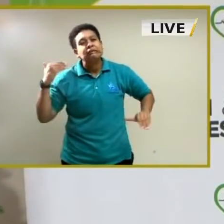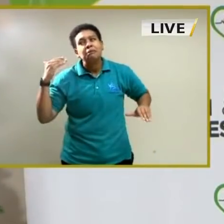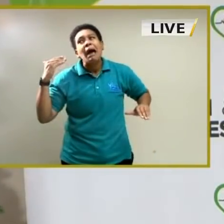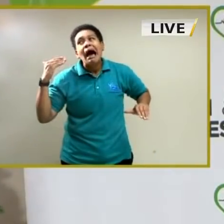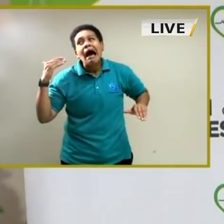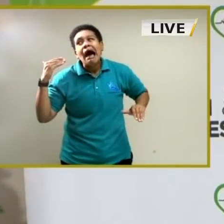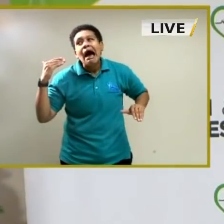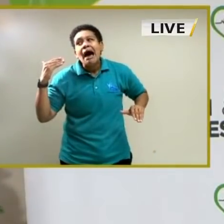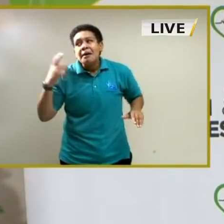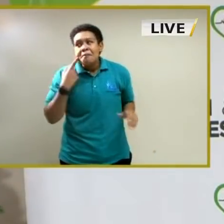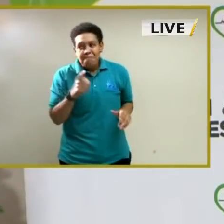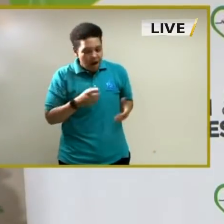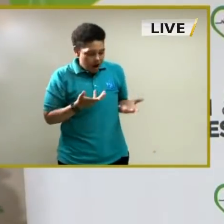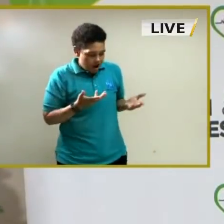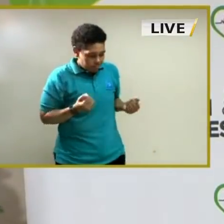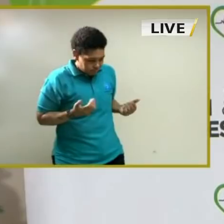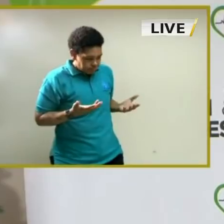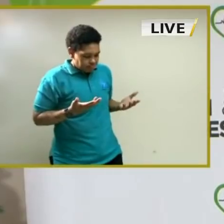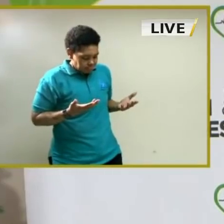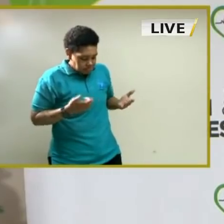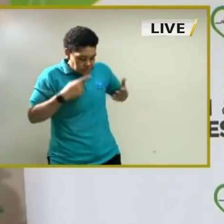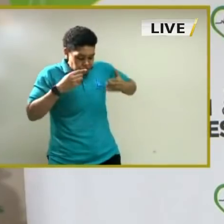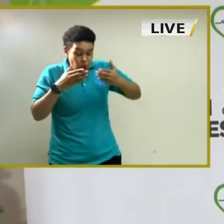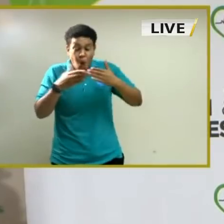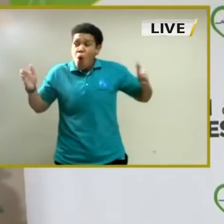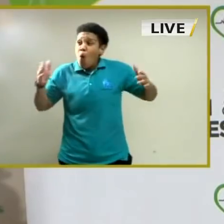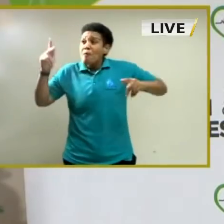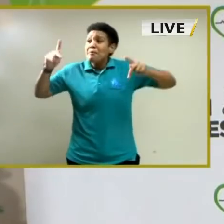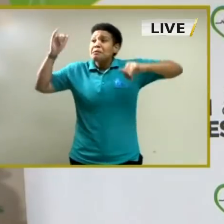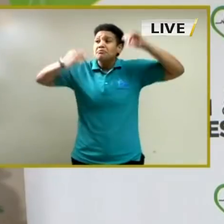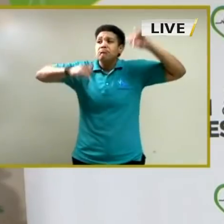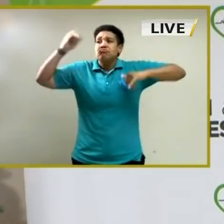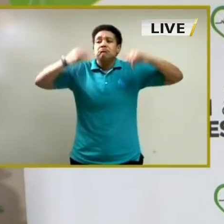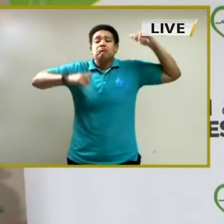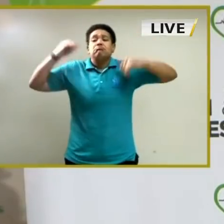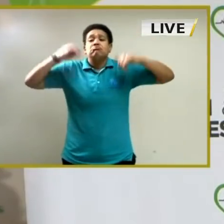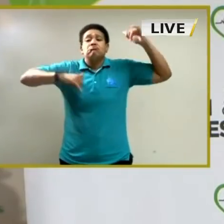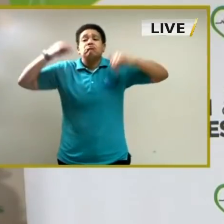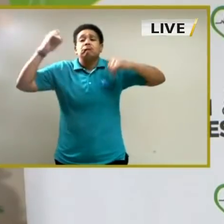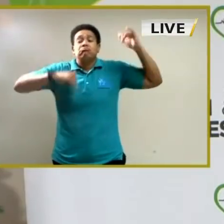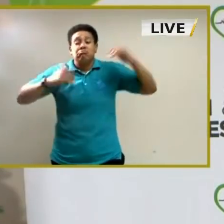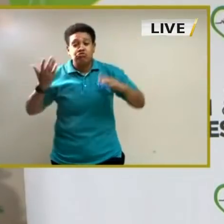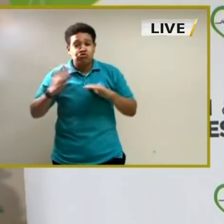soon, given the openness of our borders, the travel to and from